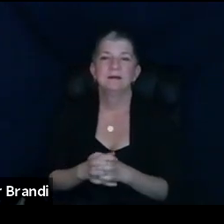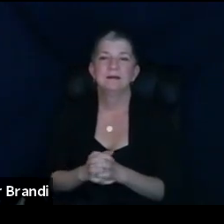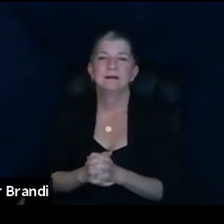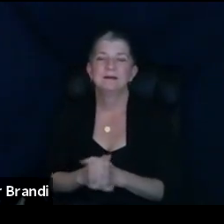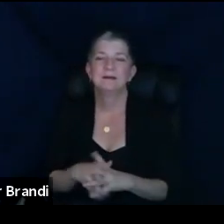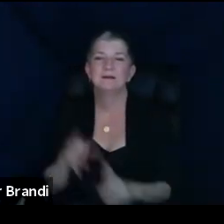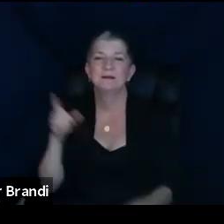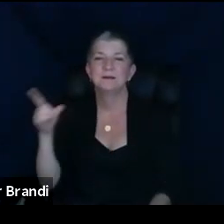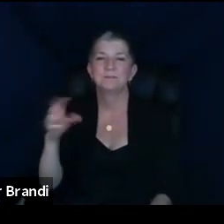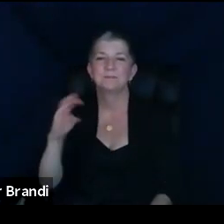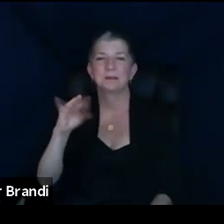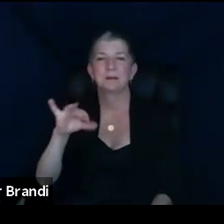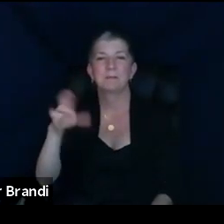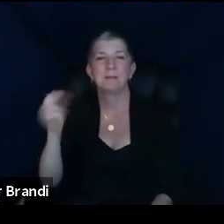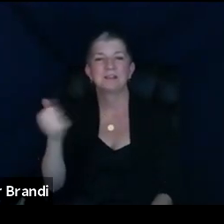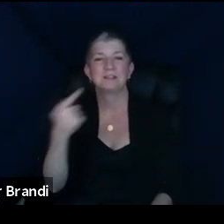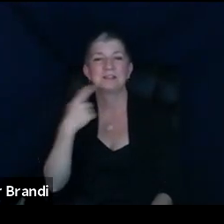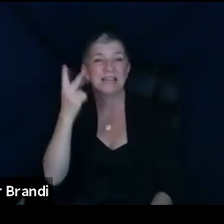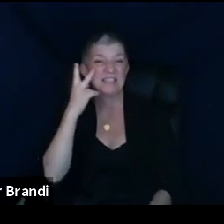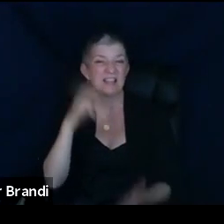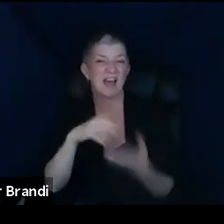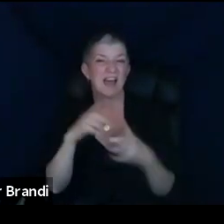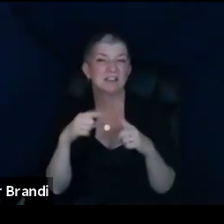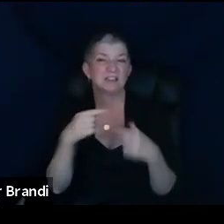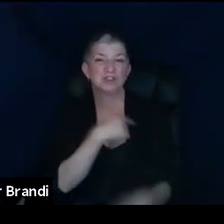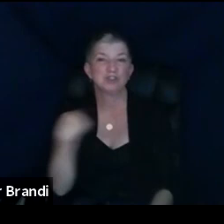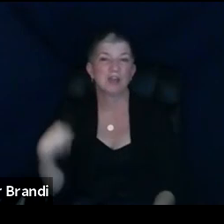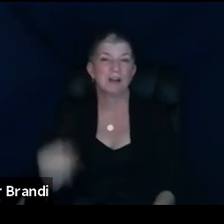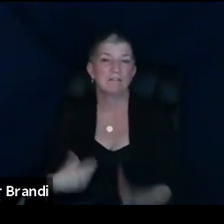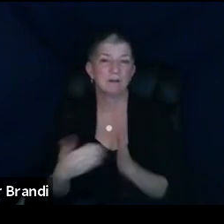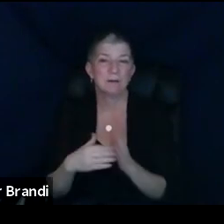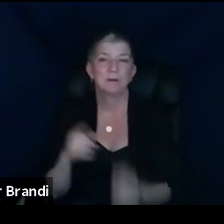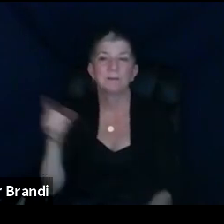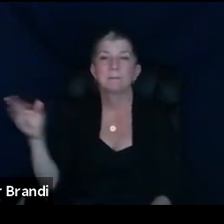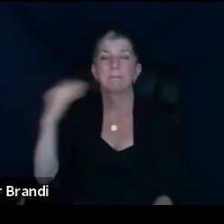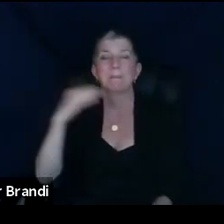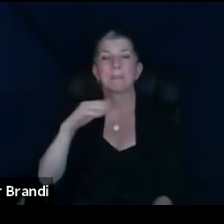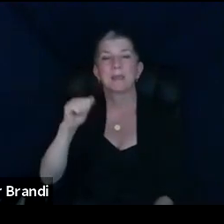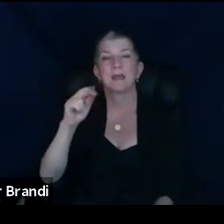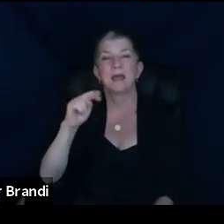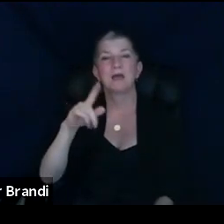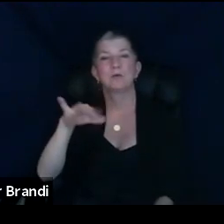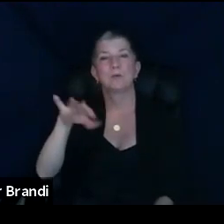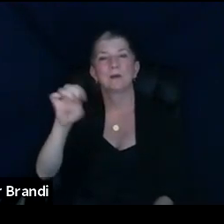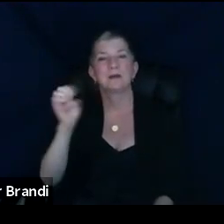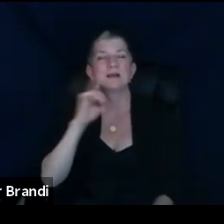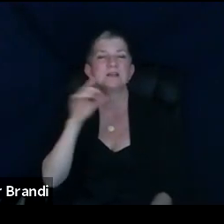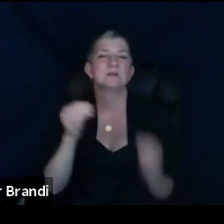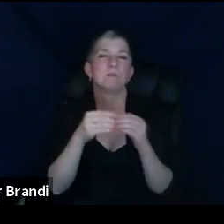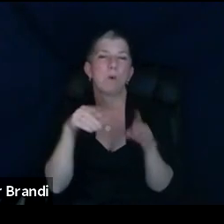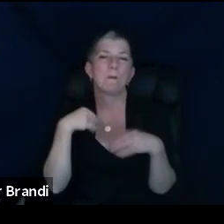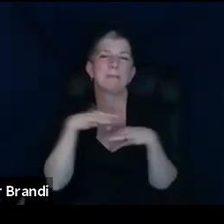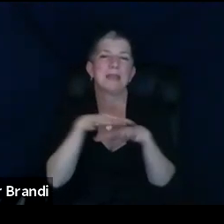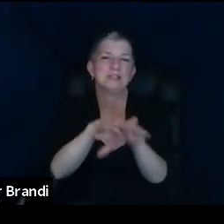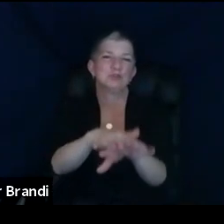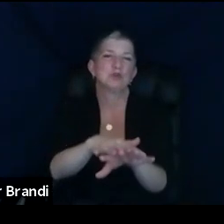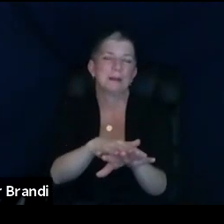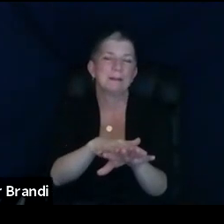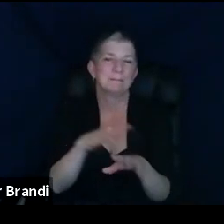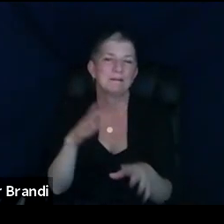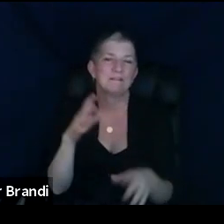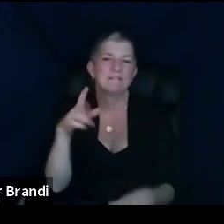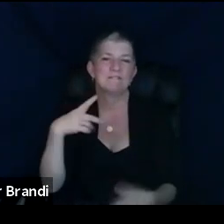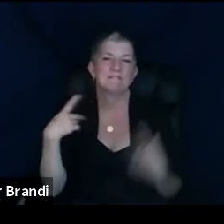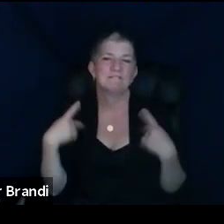frequently. Go ahead. it's also something that's moved into more mainstream physical therapy practice, which every time I